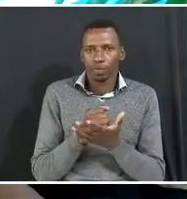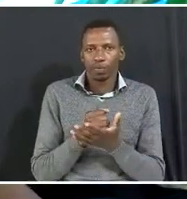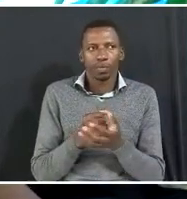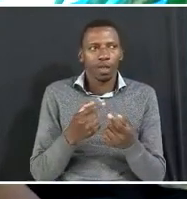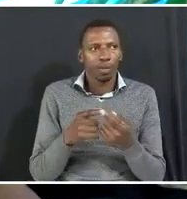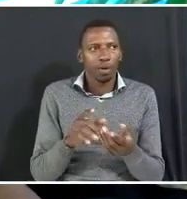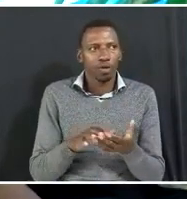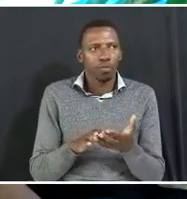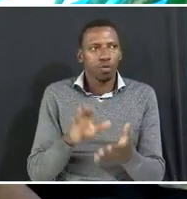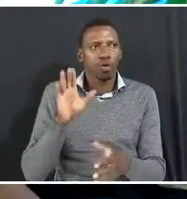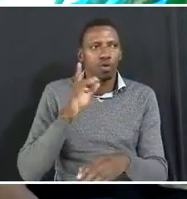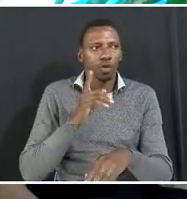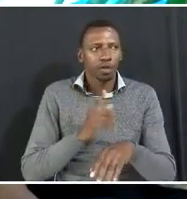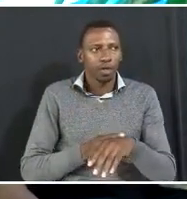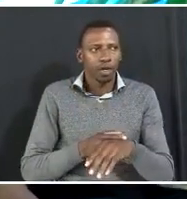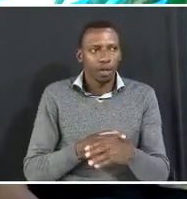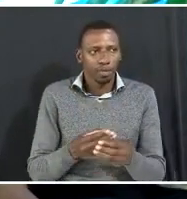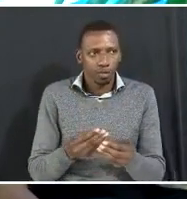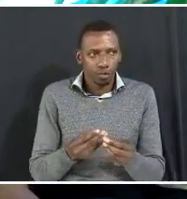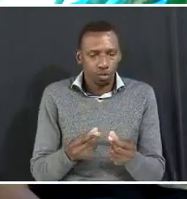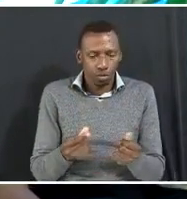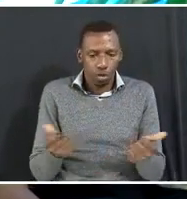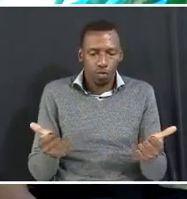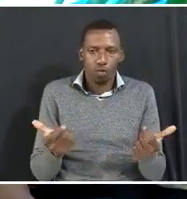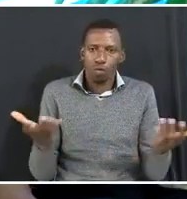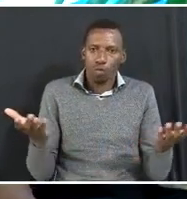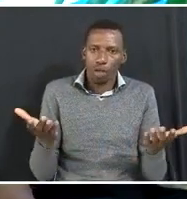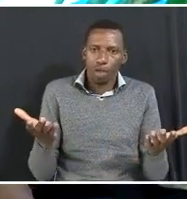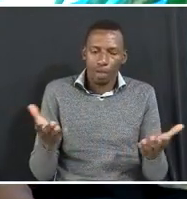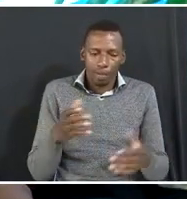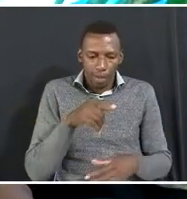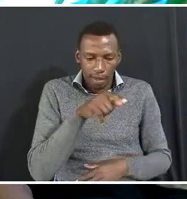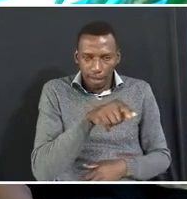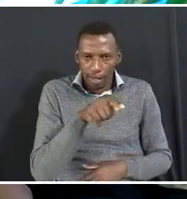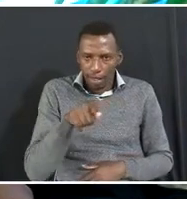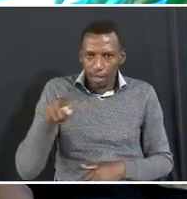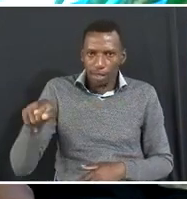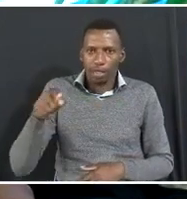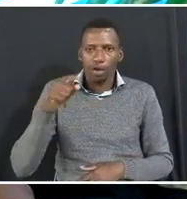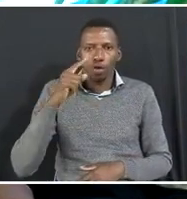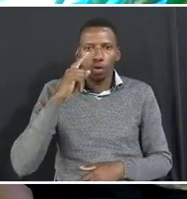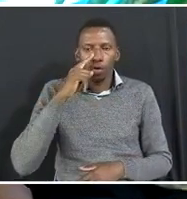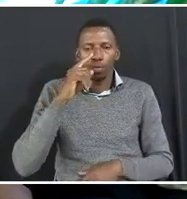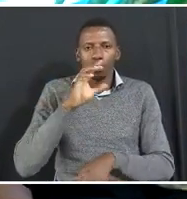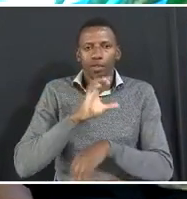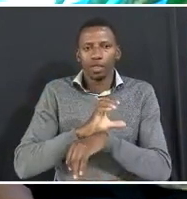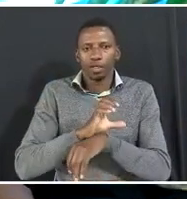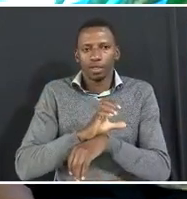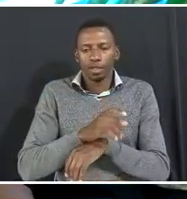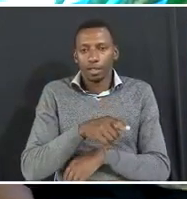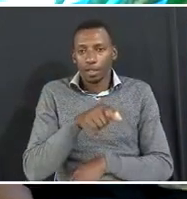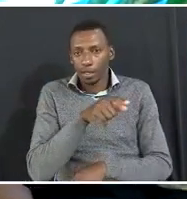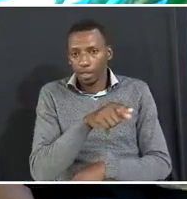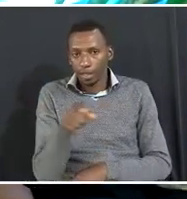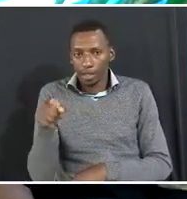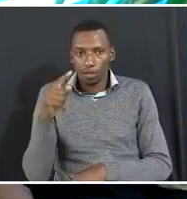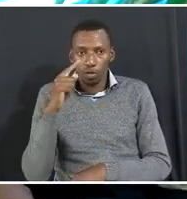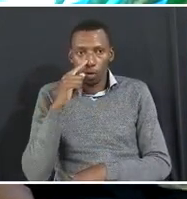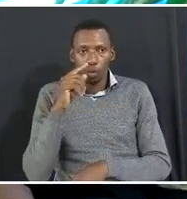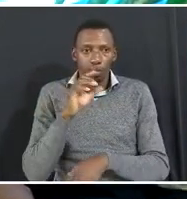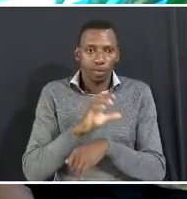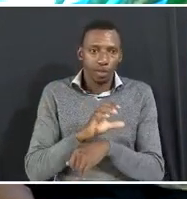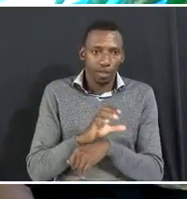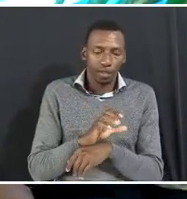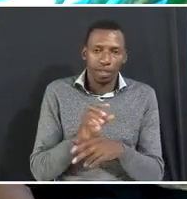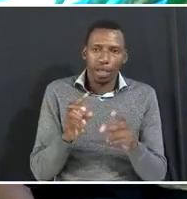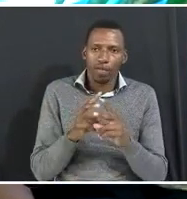cases are dealt with at the grassroots, at the home churches. So these home churches still play a